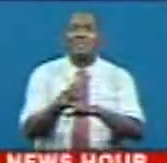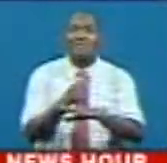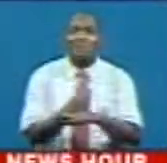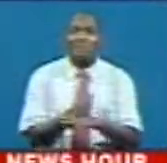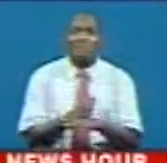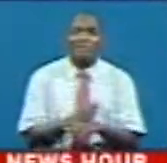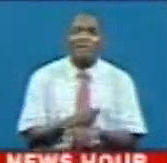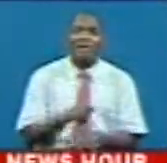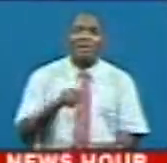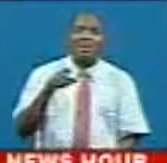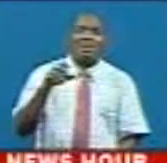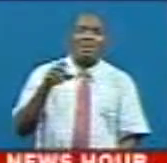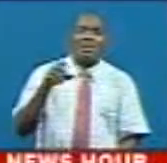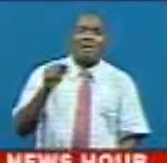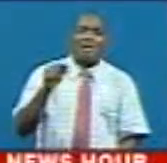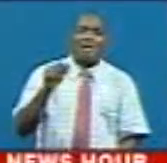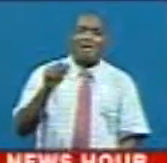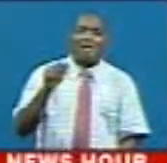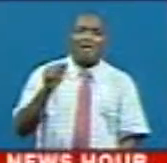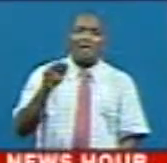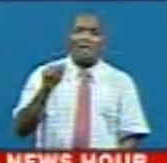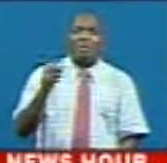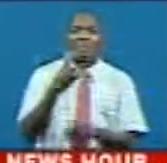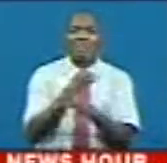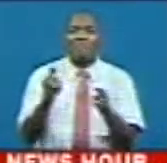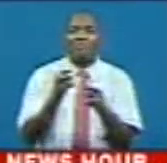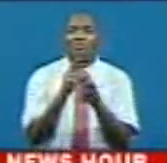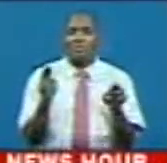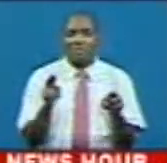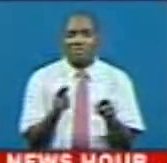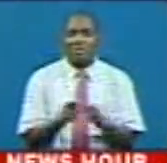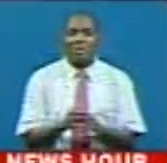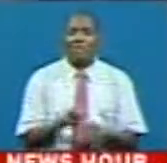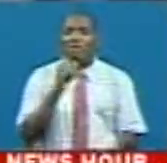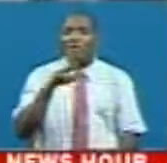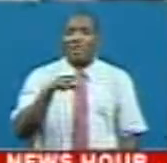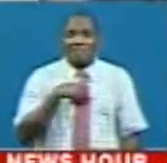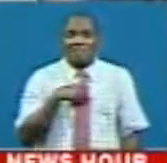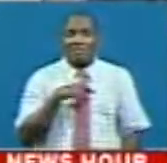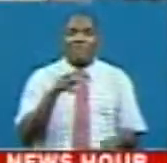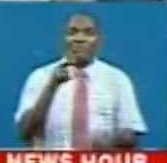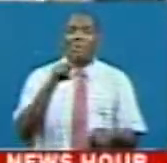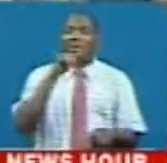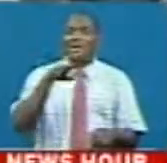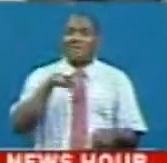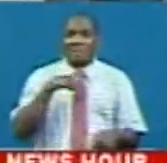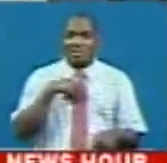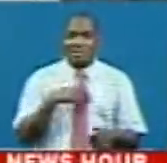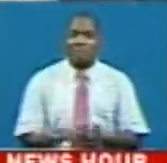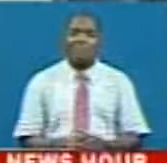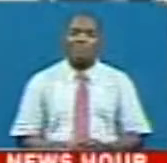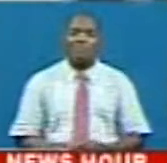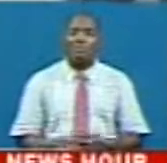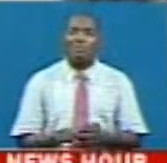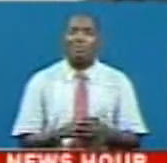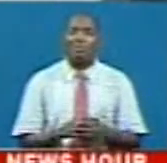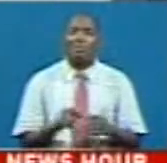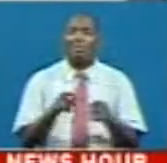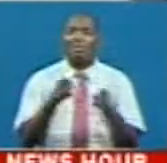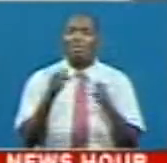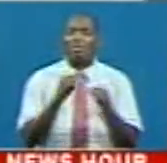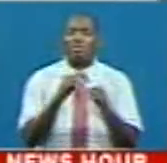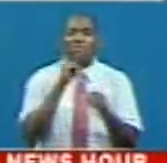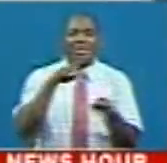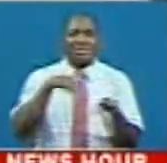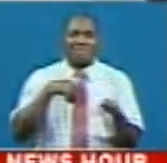establishment of the Sahrawi Arab Democratic Republic, which was not admitted into the UN but won limited recognition by a